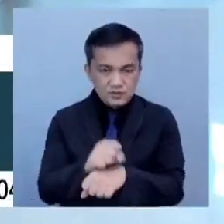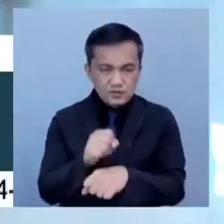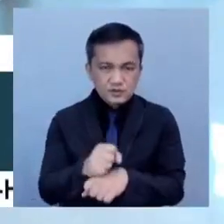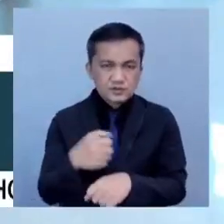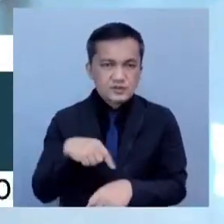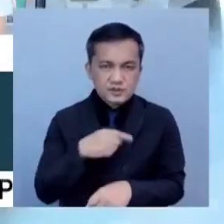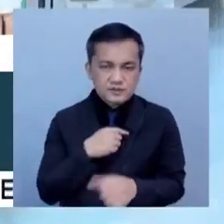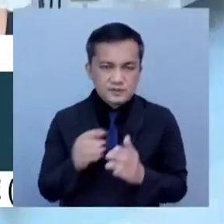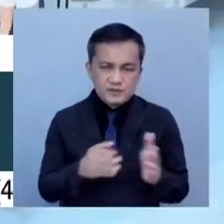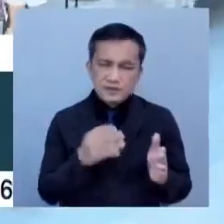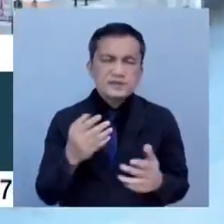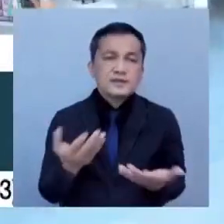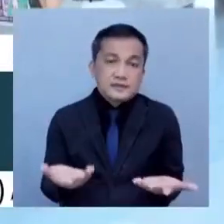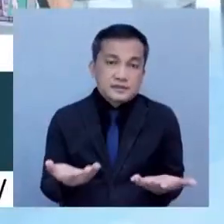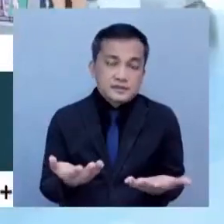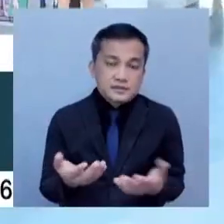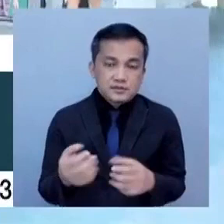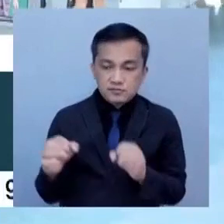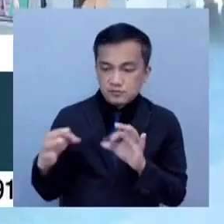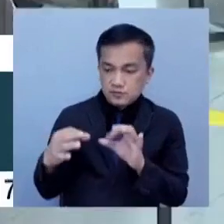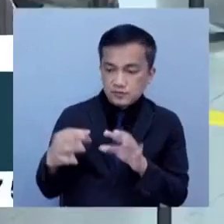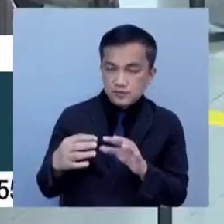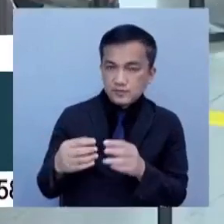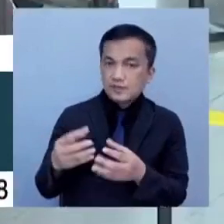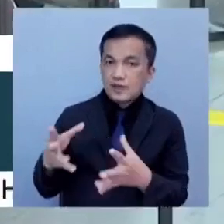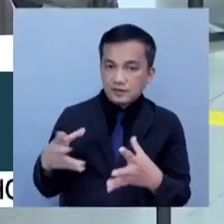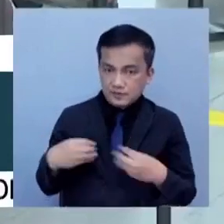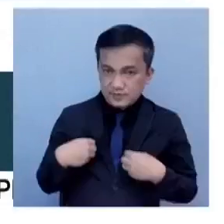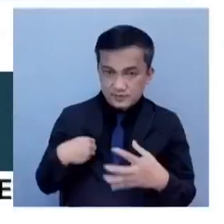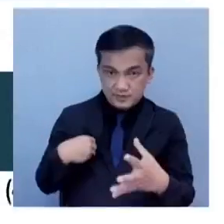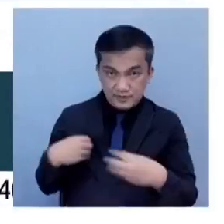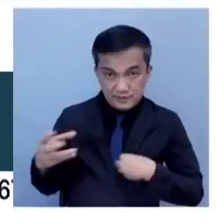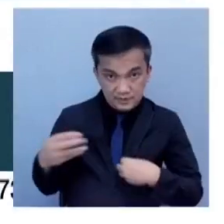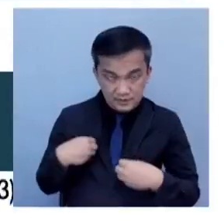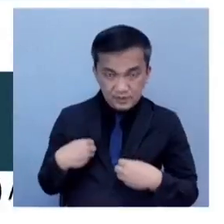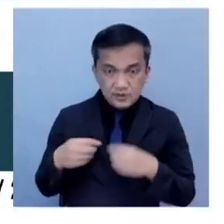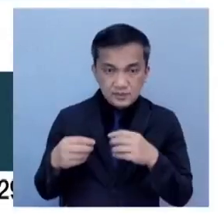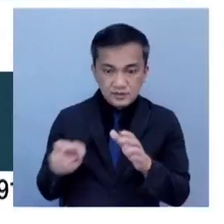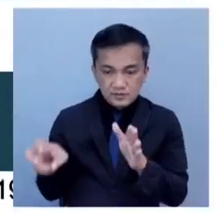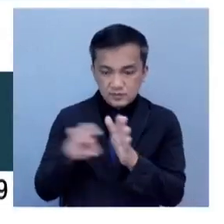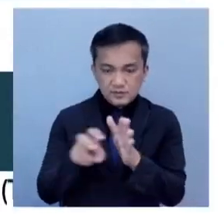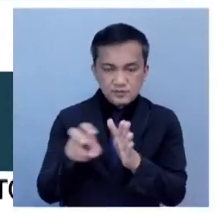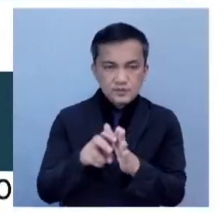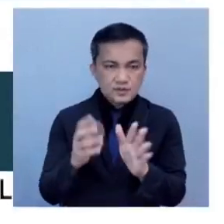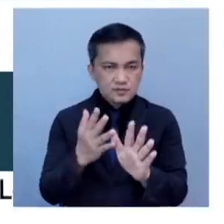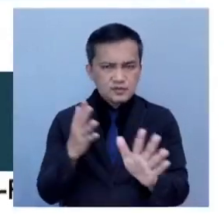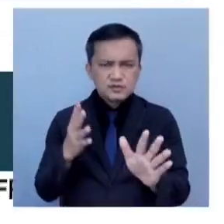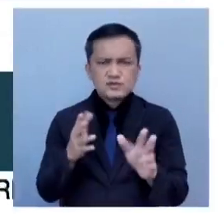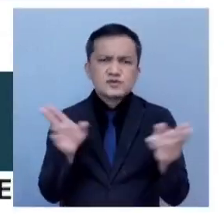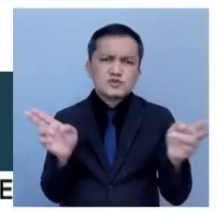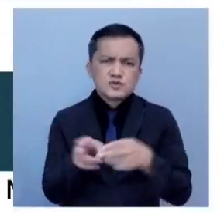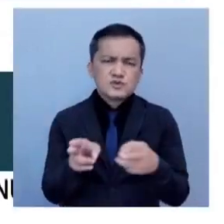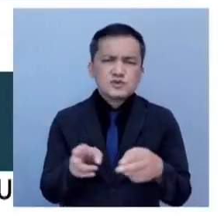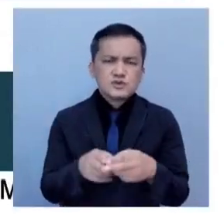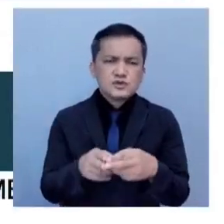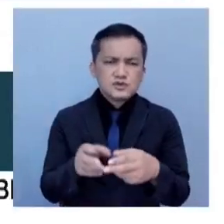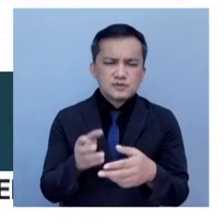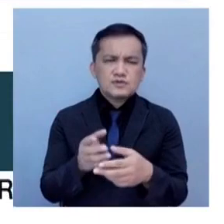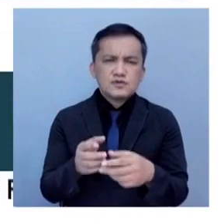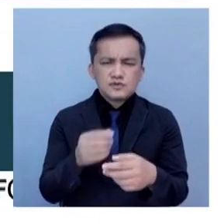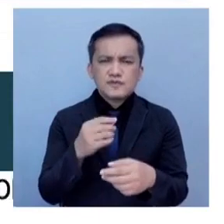for. So far, what the feedback that we've been receiving is that the passenger queue was manageable, it was tolerable, it wasn't